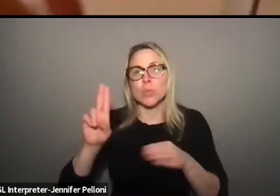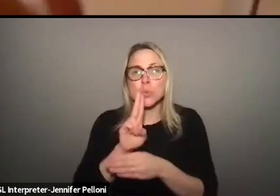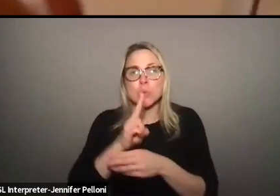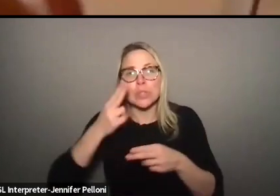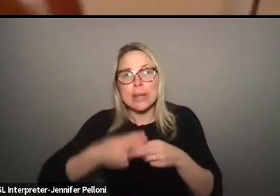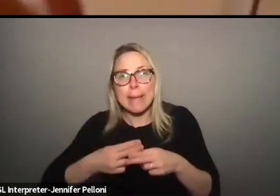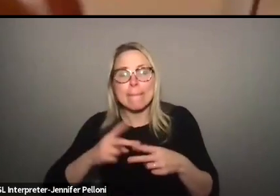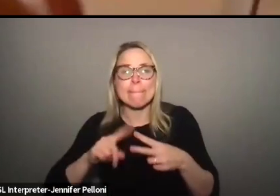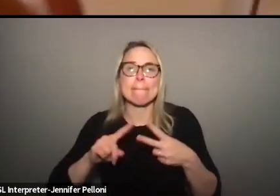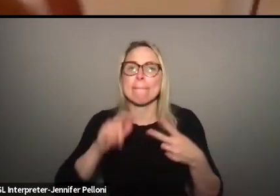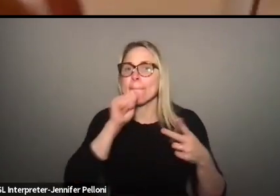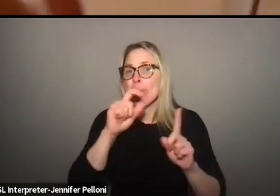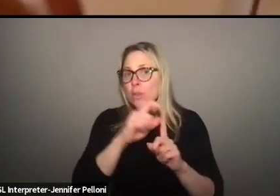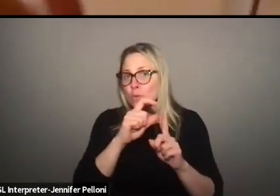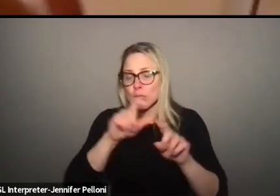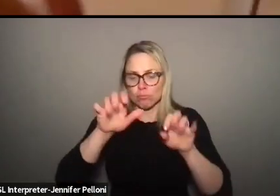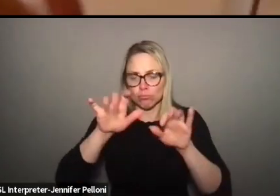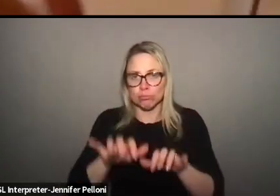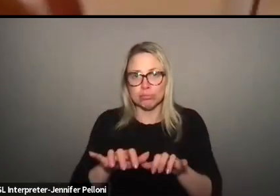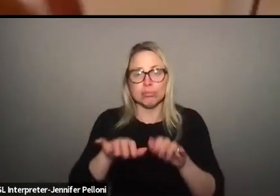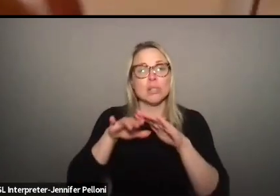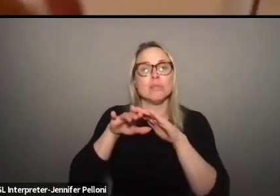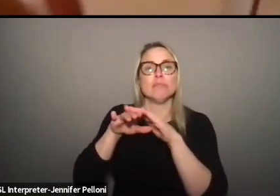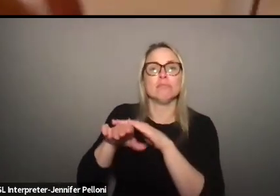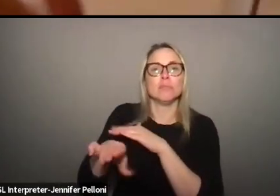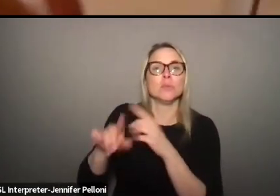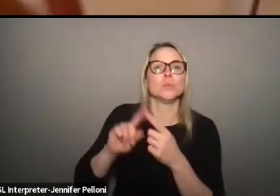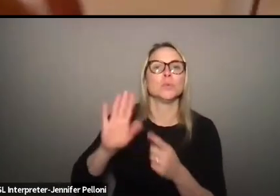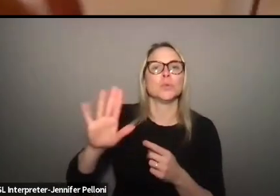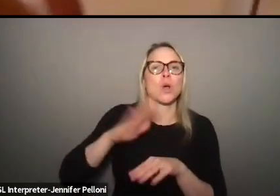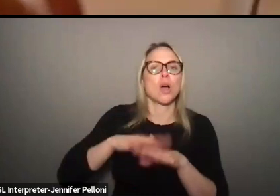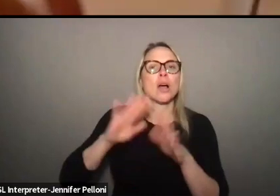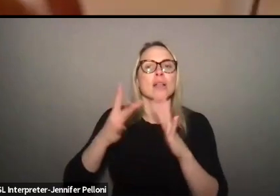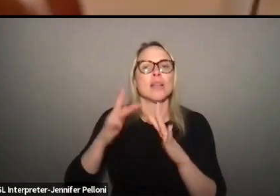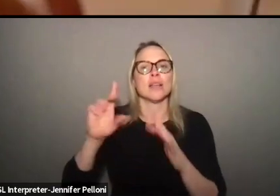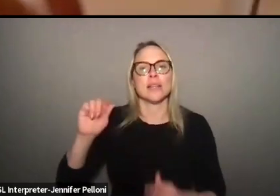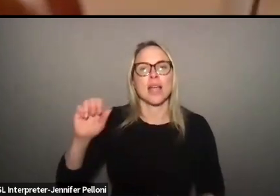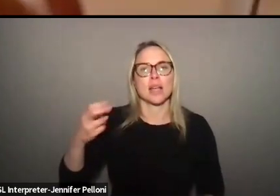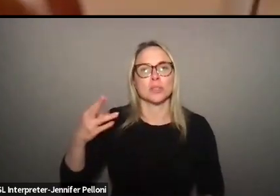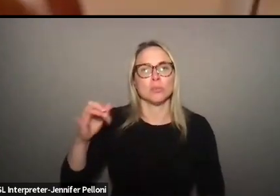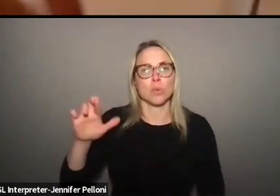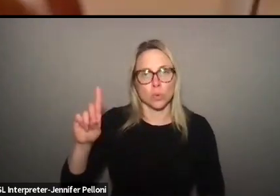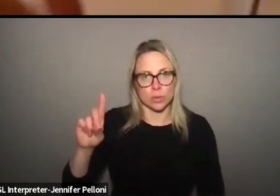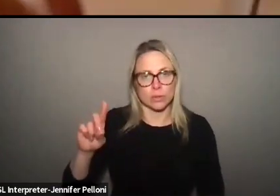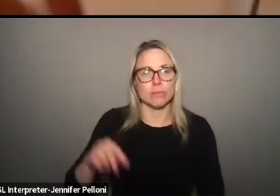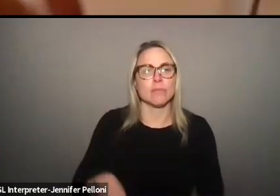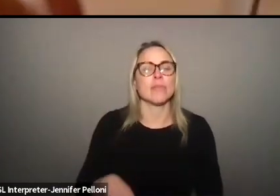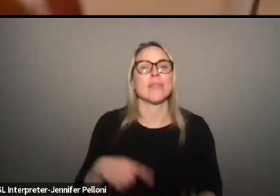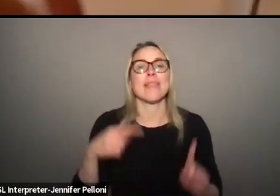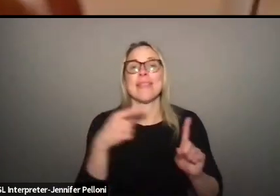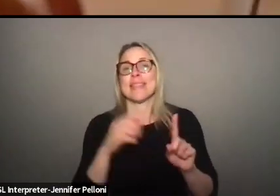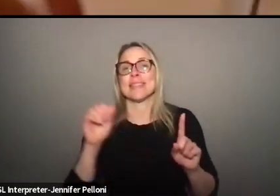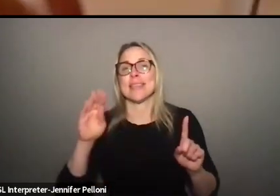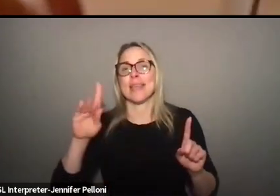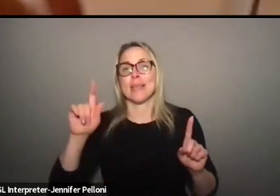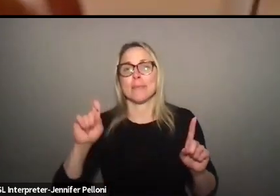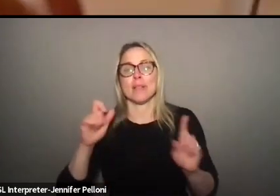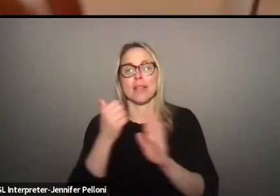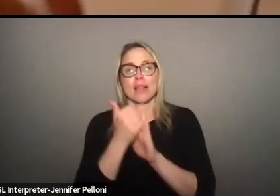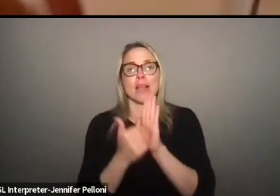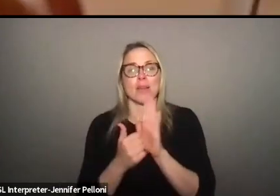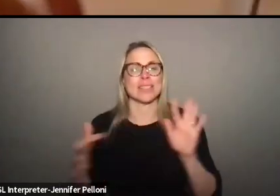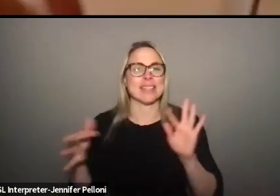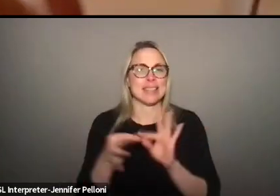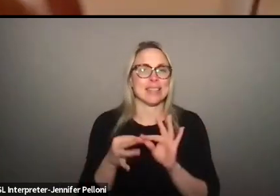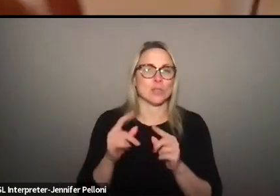and your password, and that's going to give you access to your online dashboard. This Able account is linked to